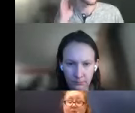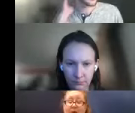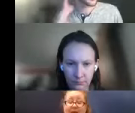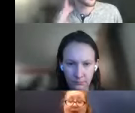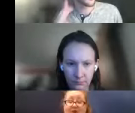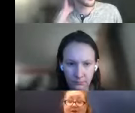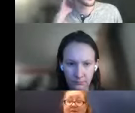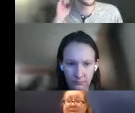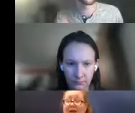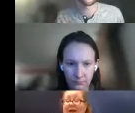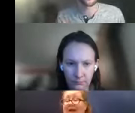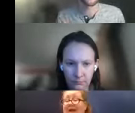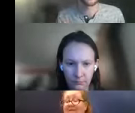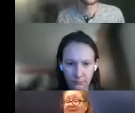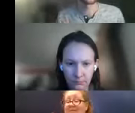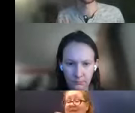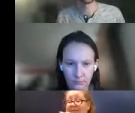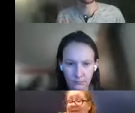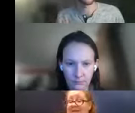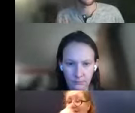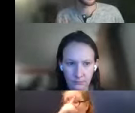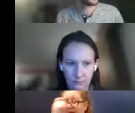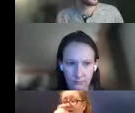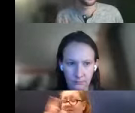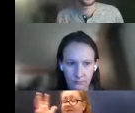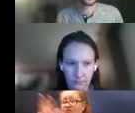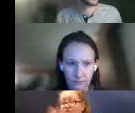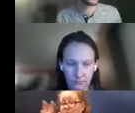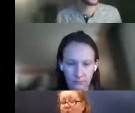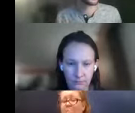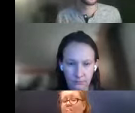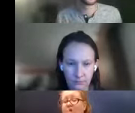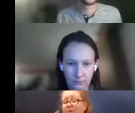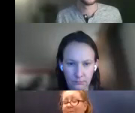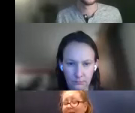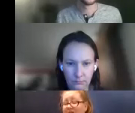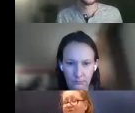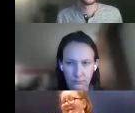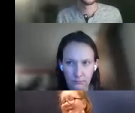some limitations due to stormwater management, etc.